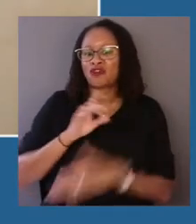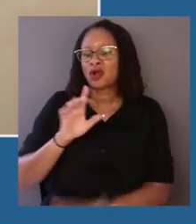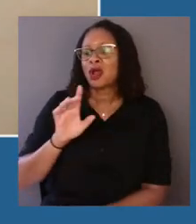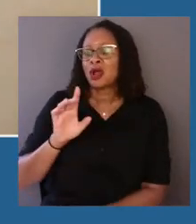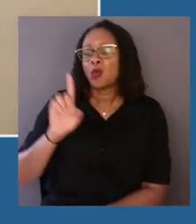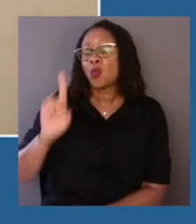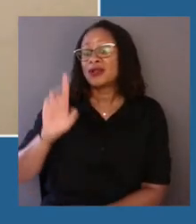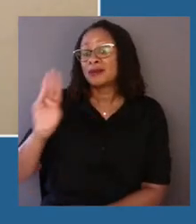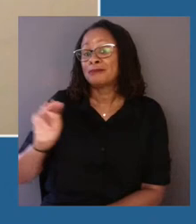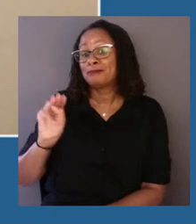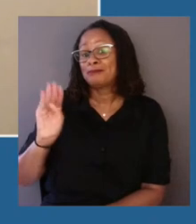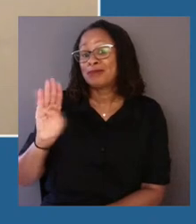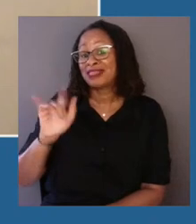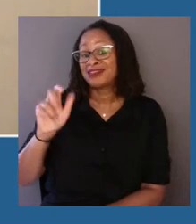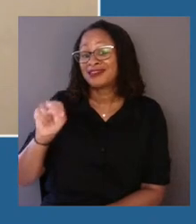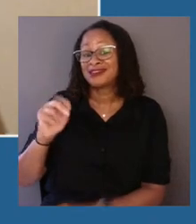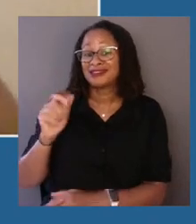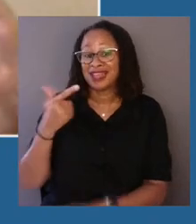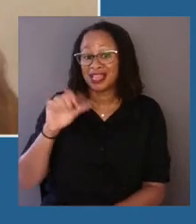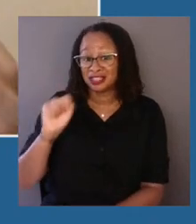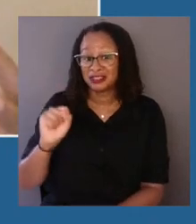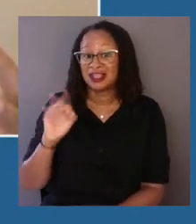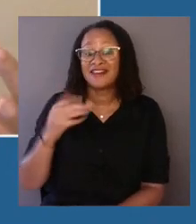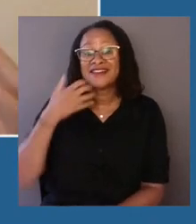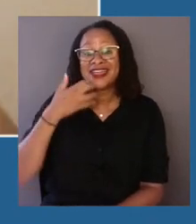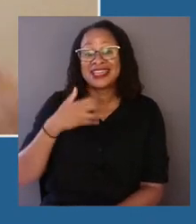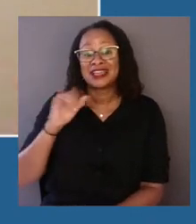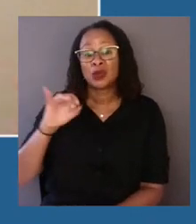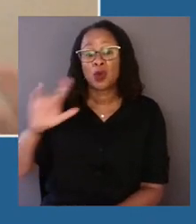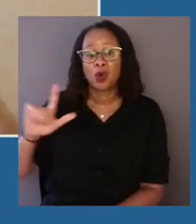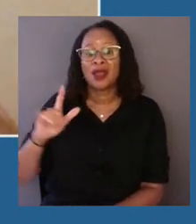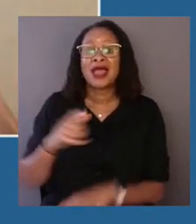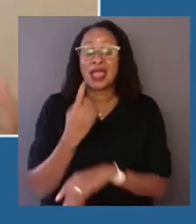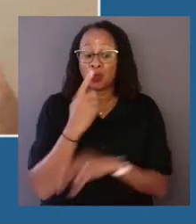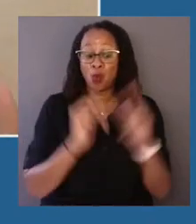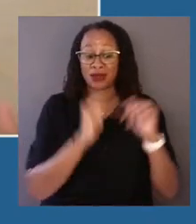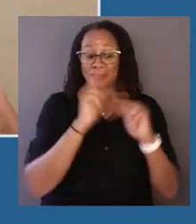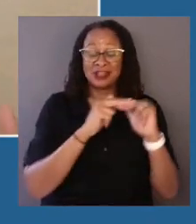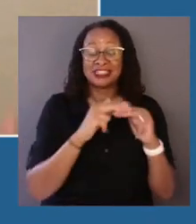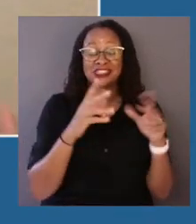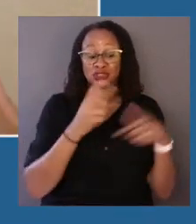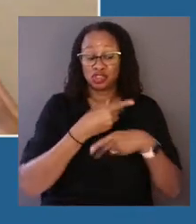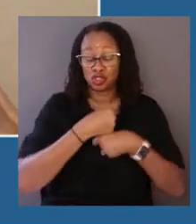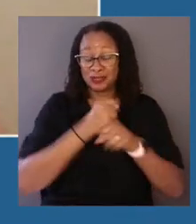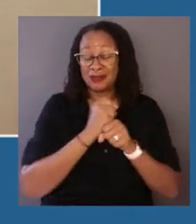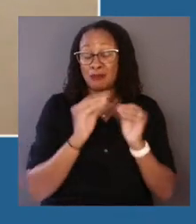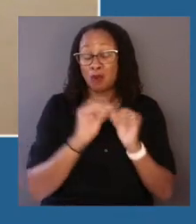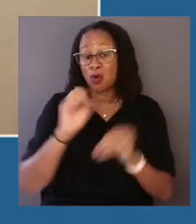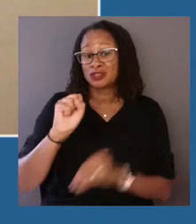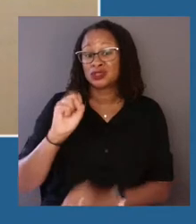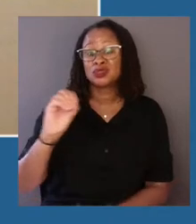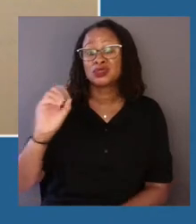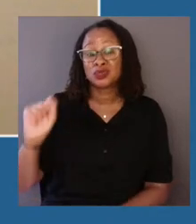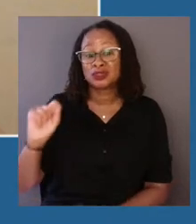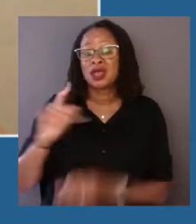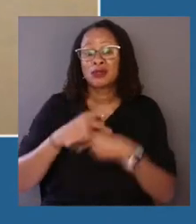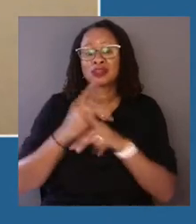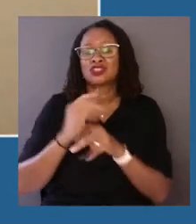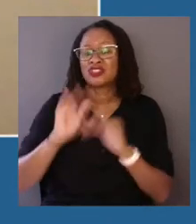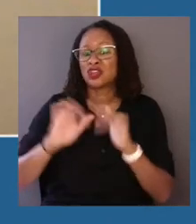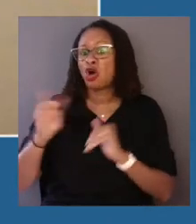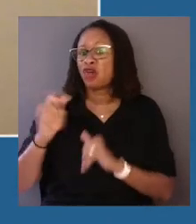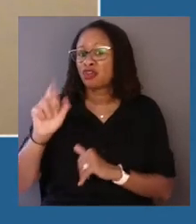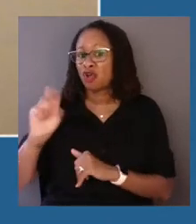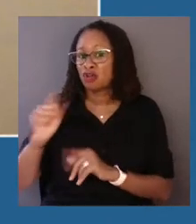just 1% of our buildings generated more soot pollution than all of the city's cars and trucks combined. So we